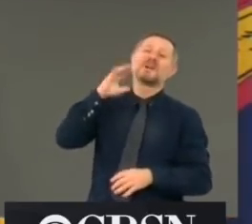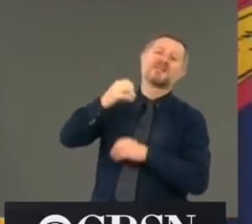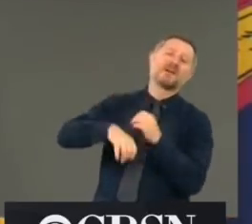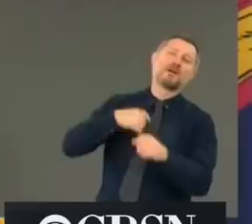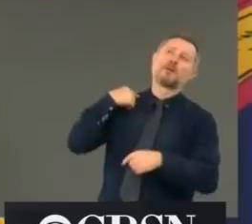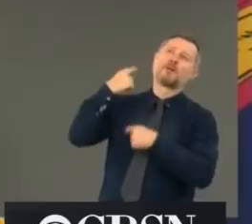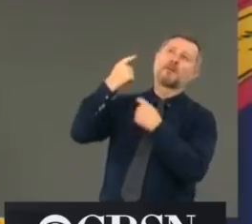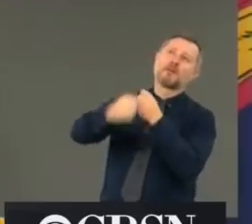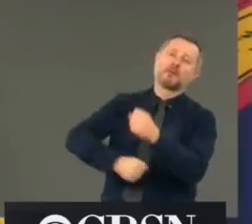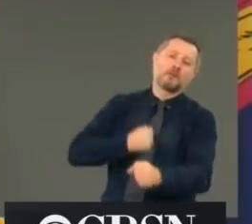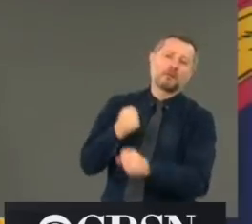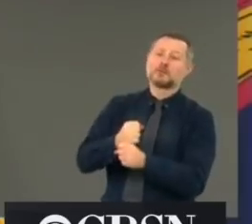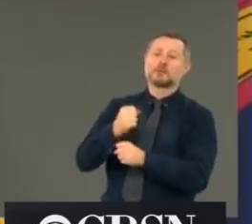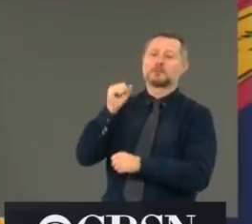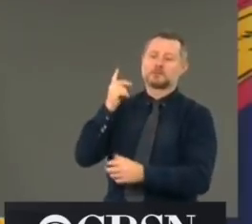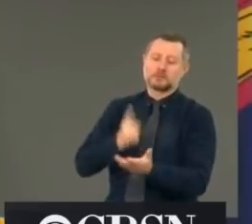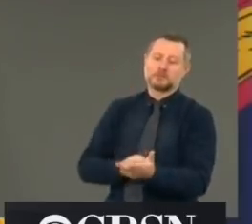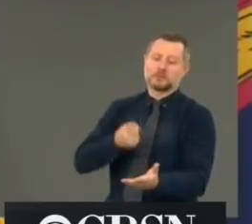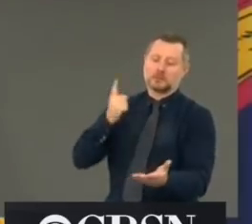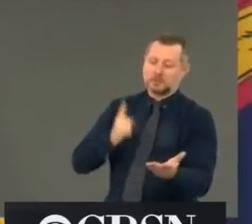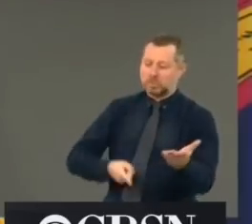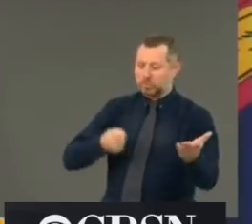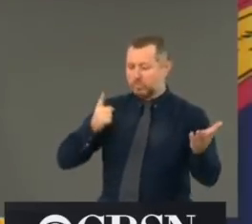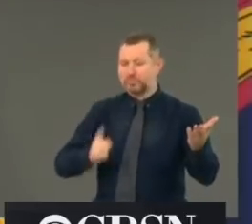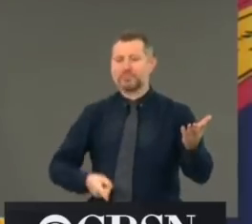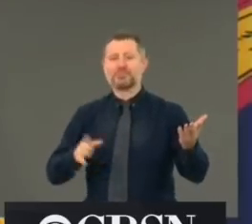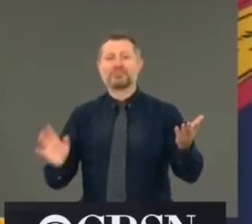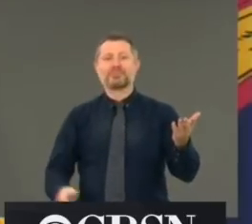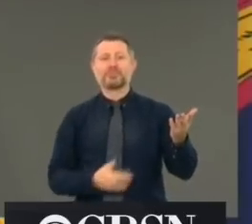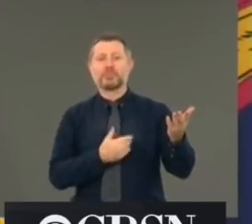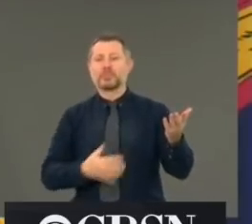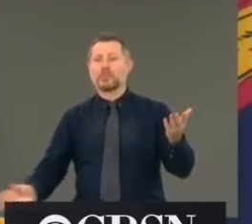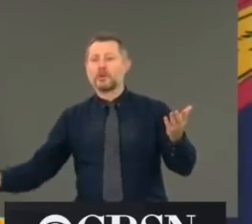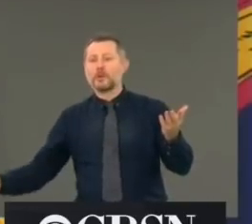We're on to the new question. What does it look like?